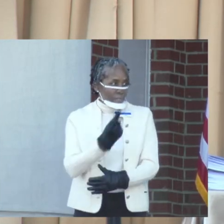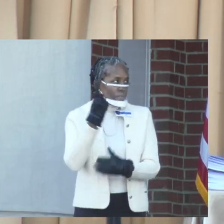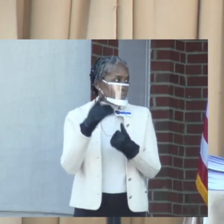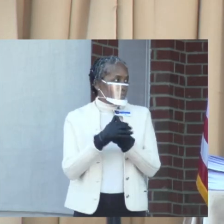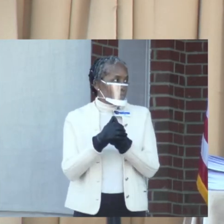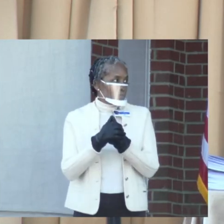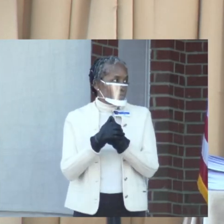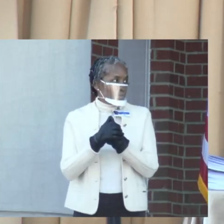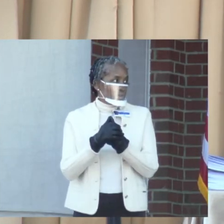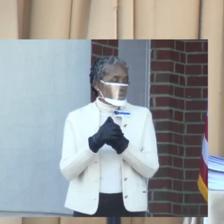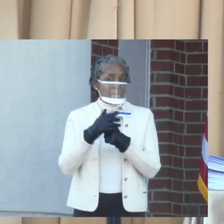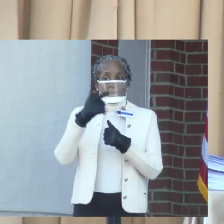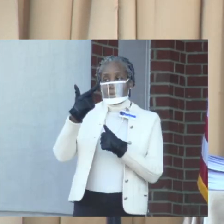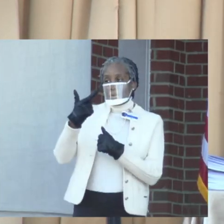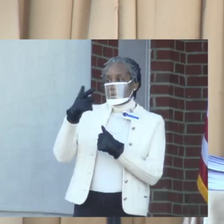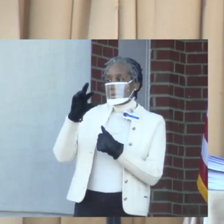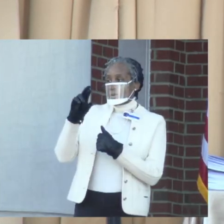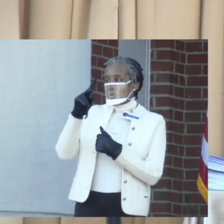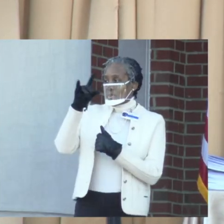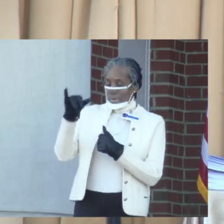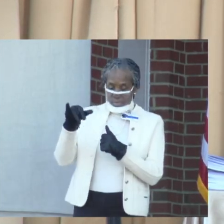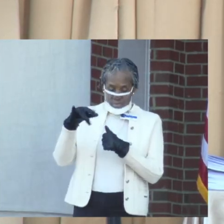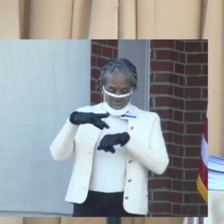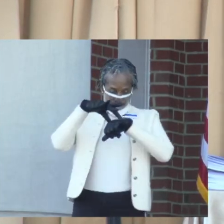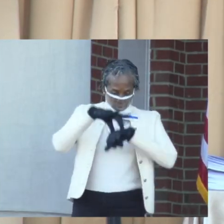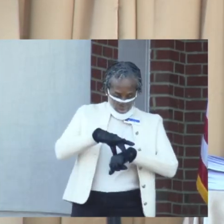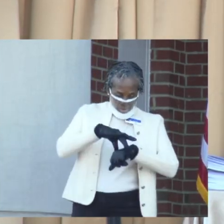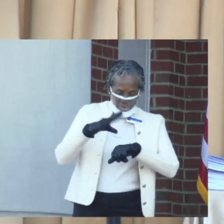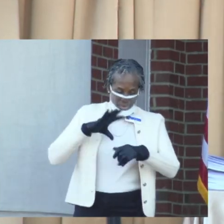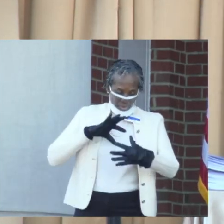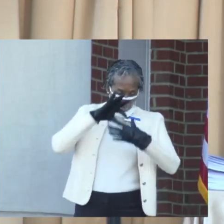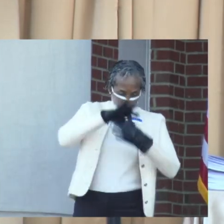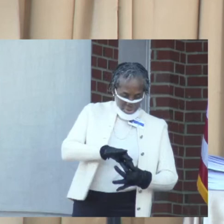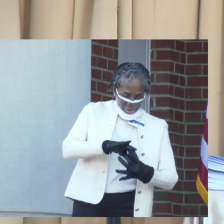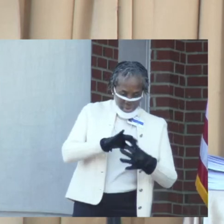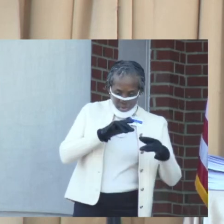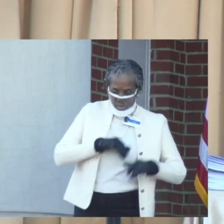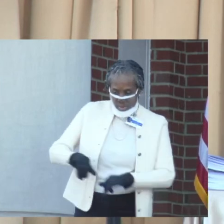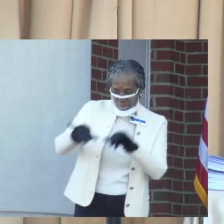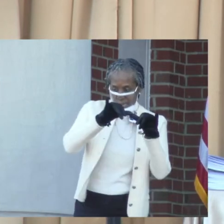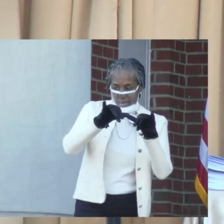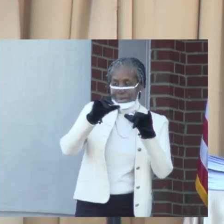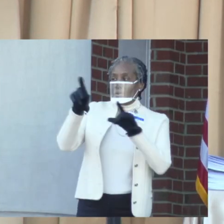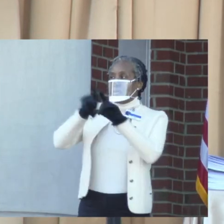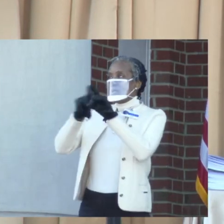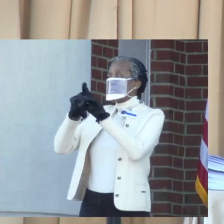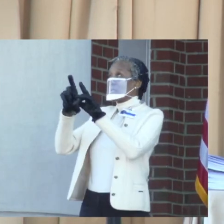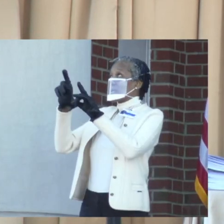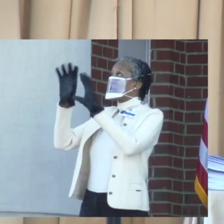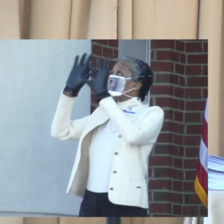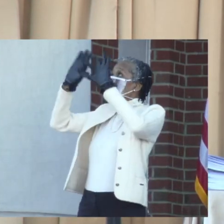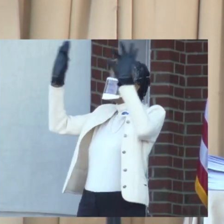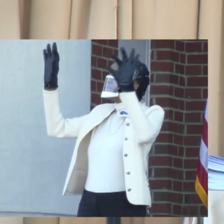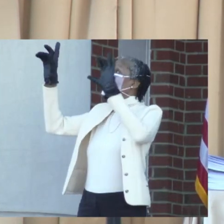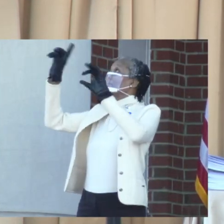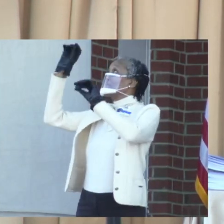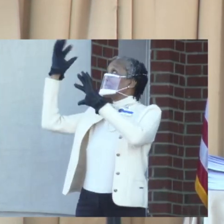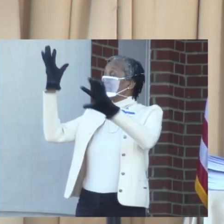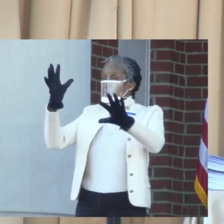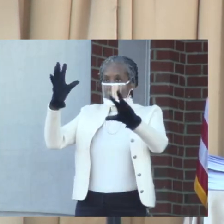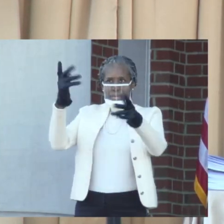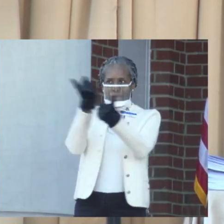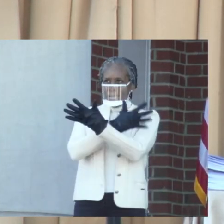Call it gravity, call it the reaction taking place at our cores, and we've all been through a lot. But